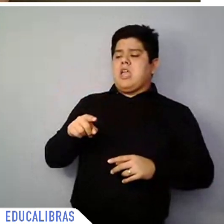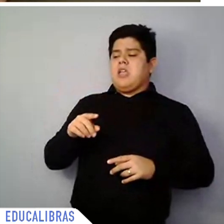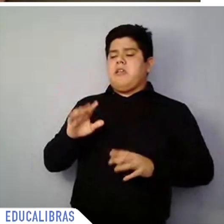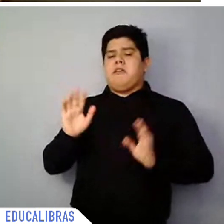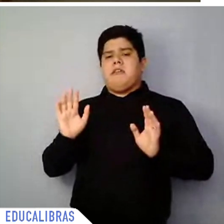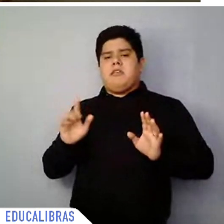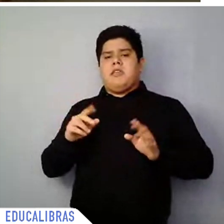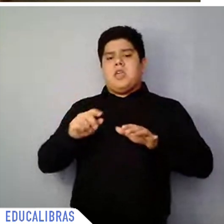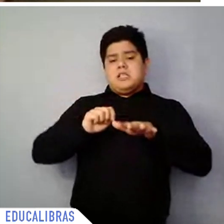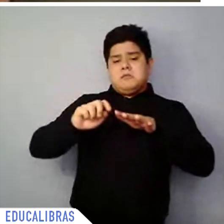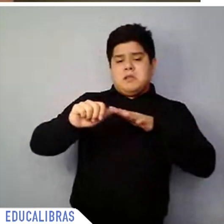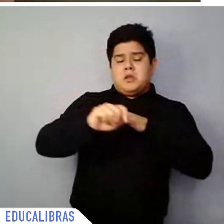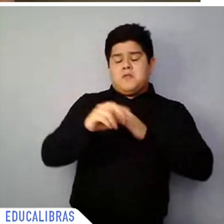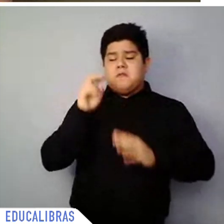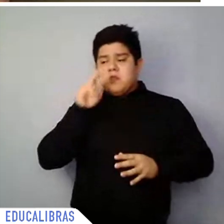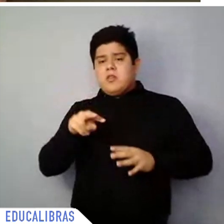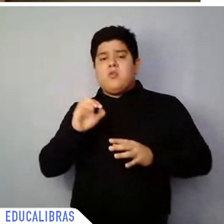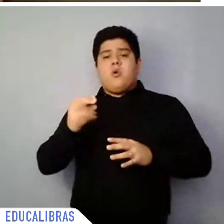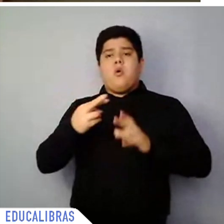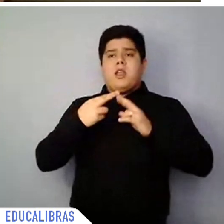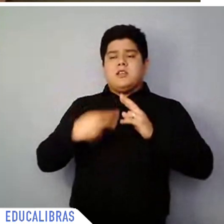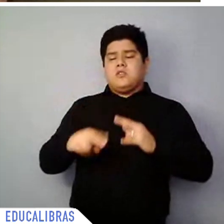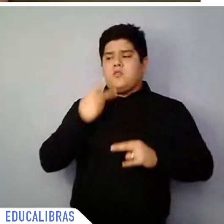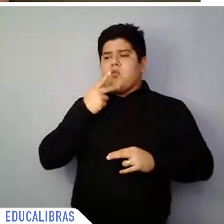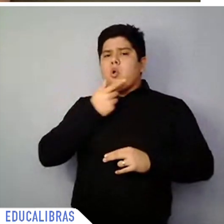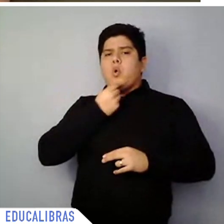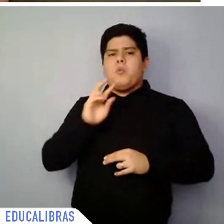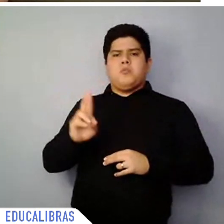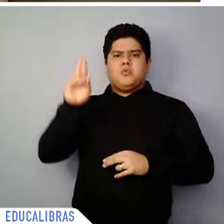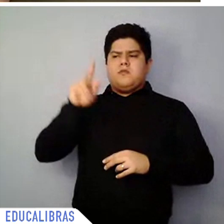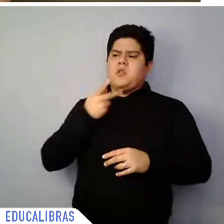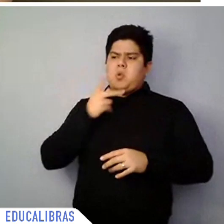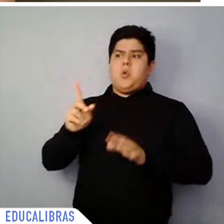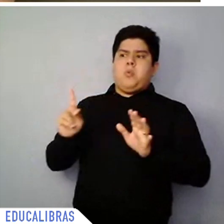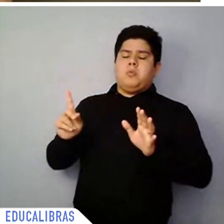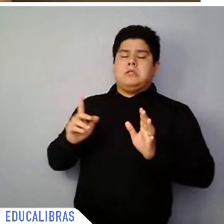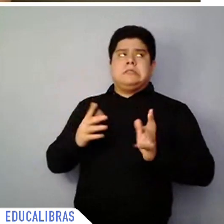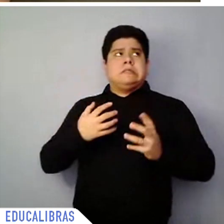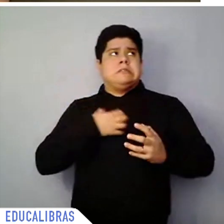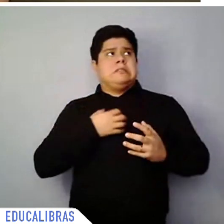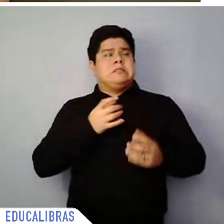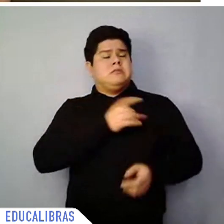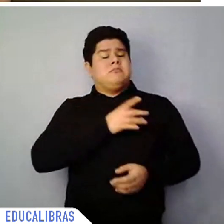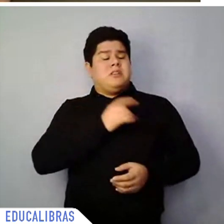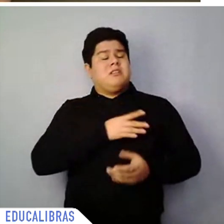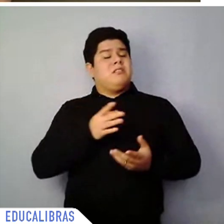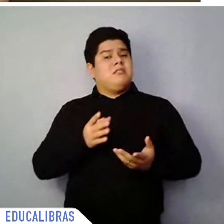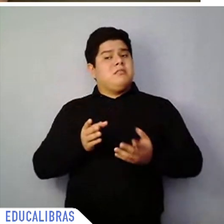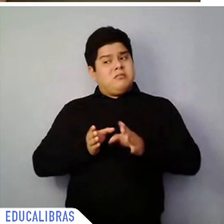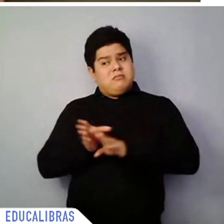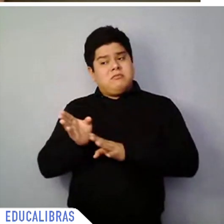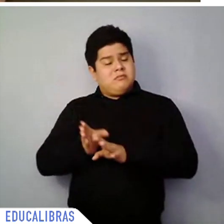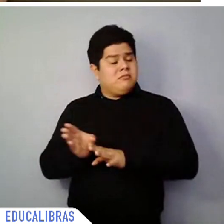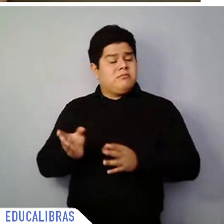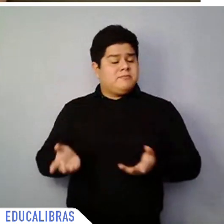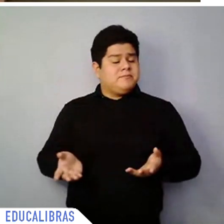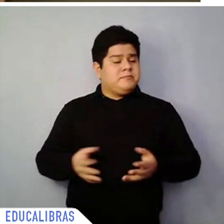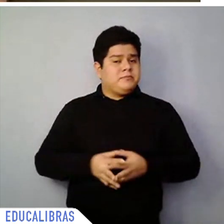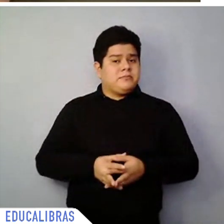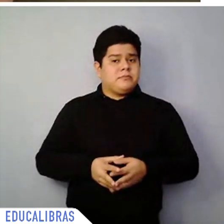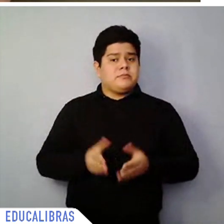or people who didn't take the second dose because they heard fake news from somewhere.